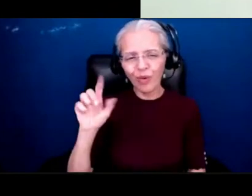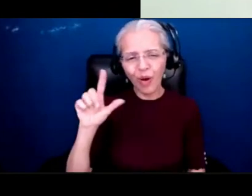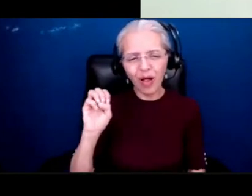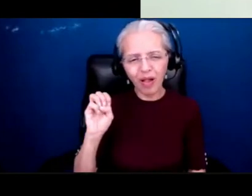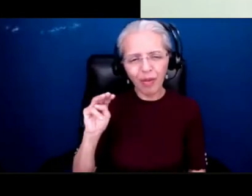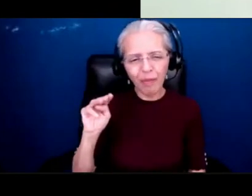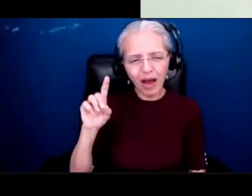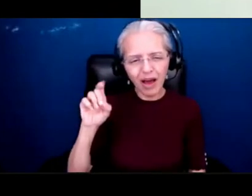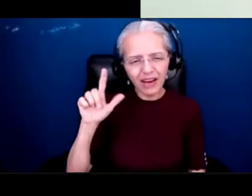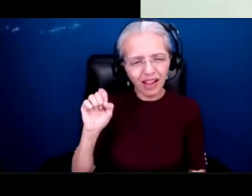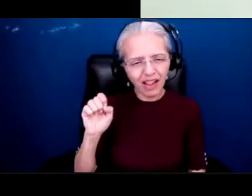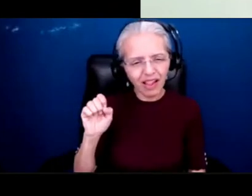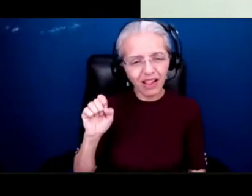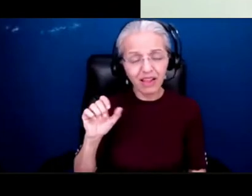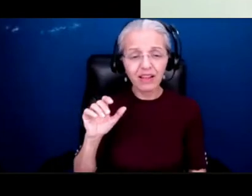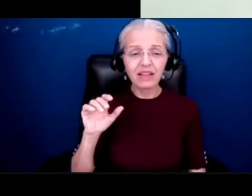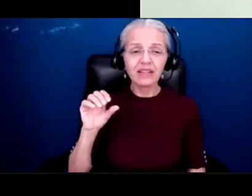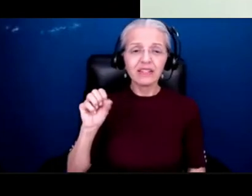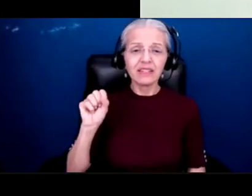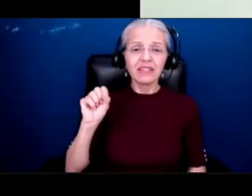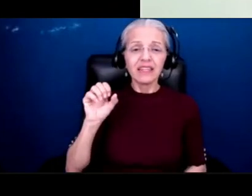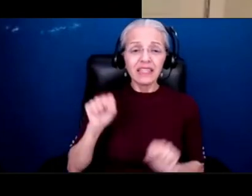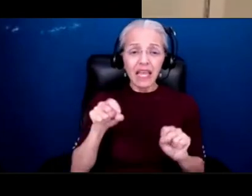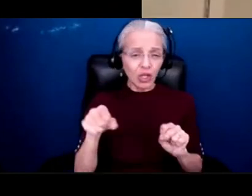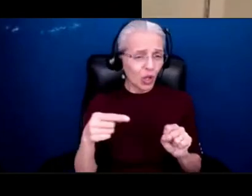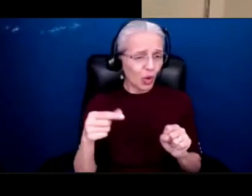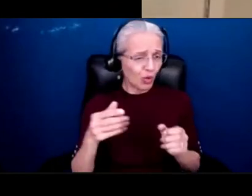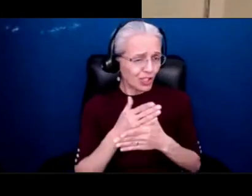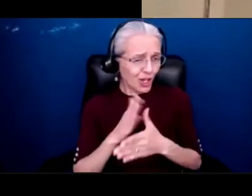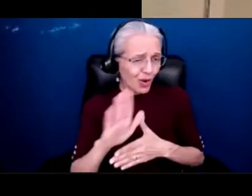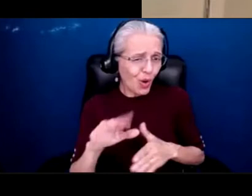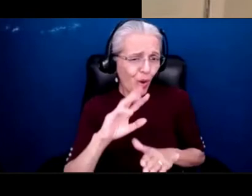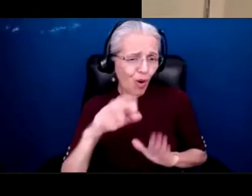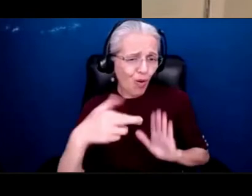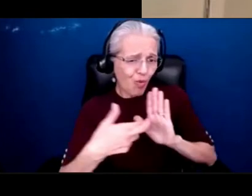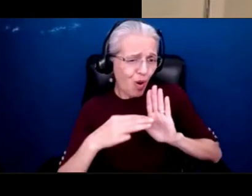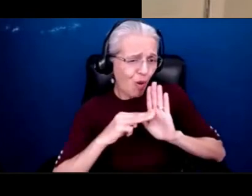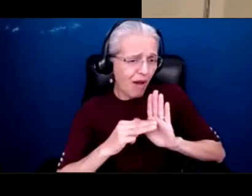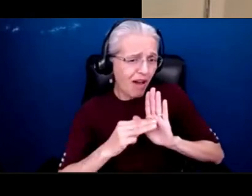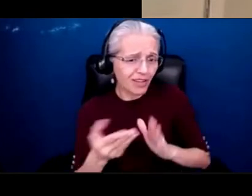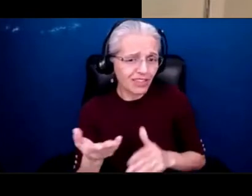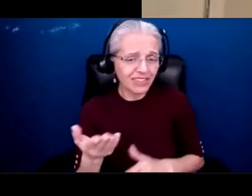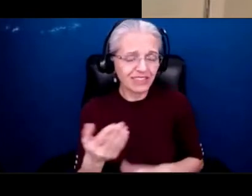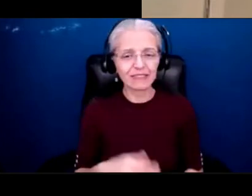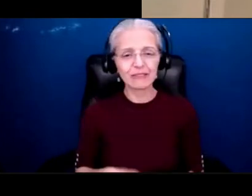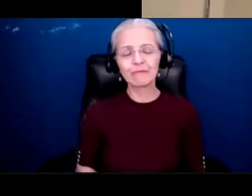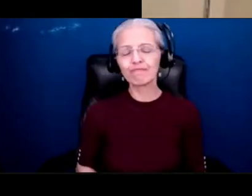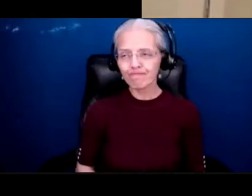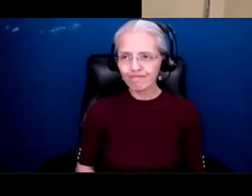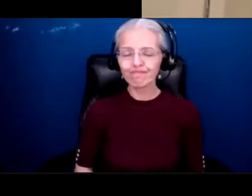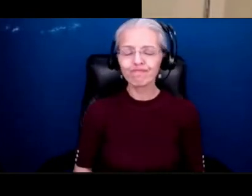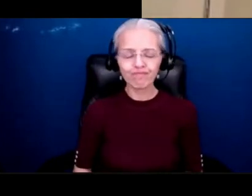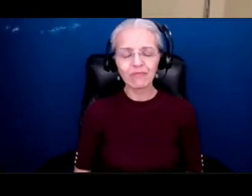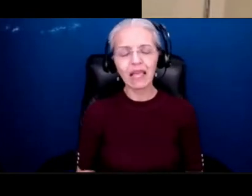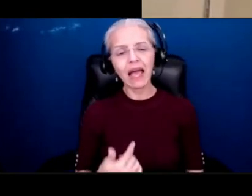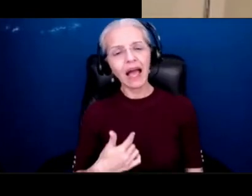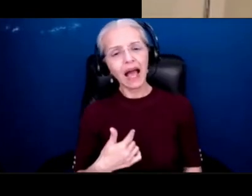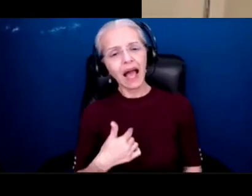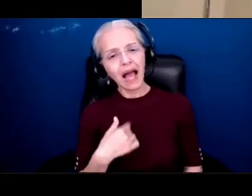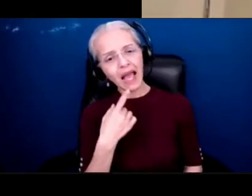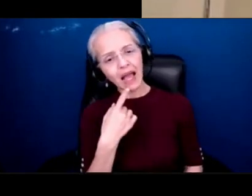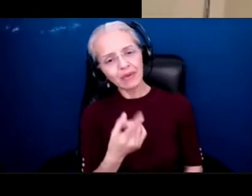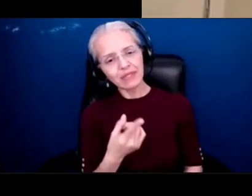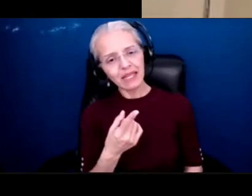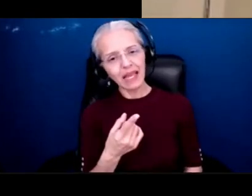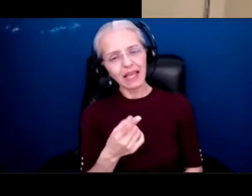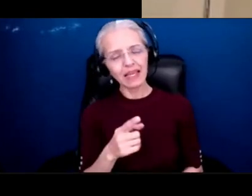role models and how? I would say that definitely people that are in